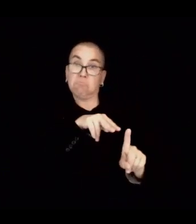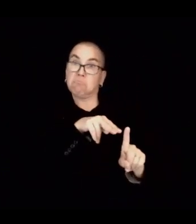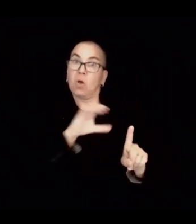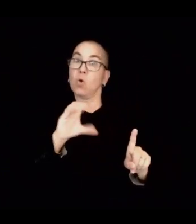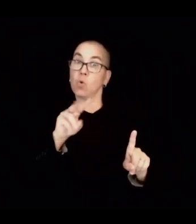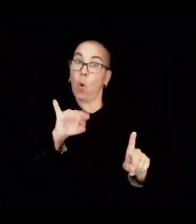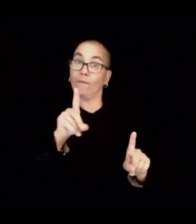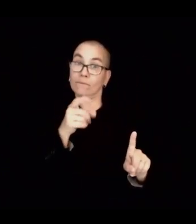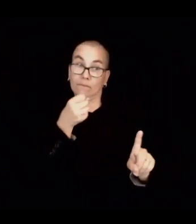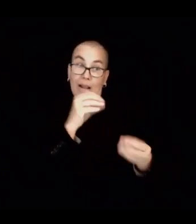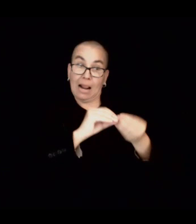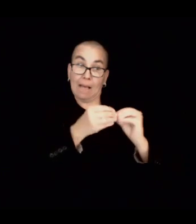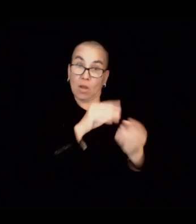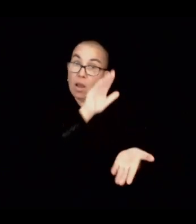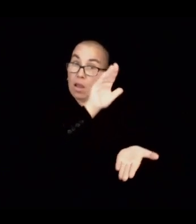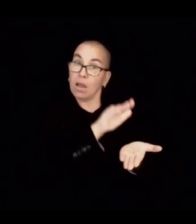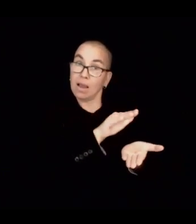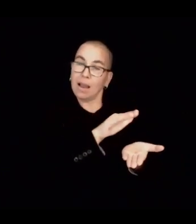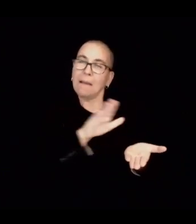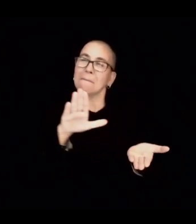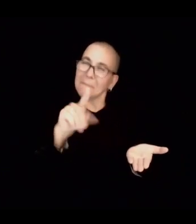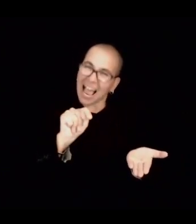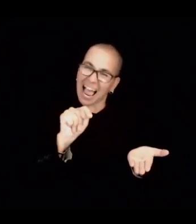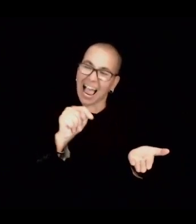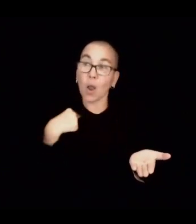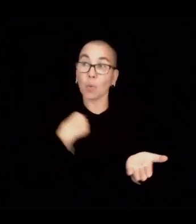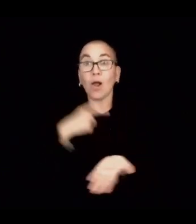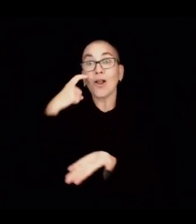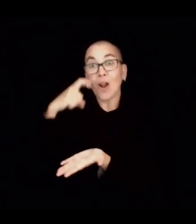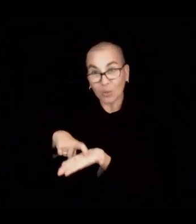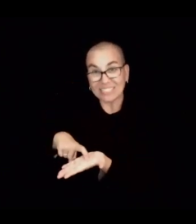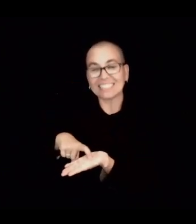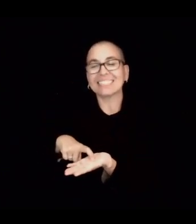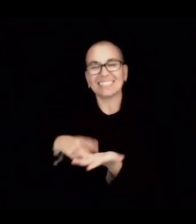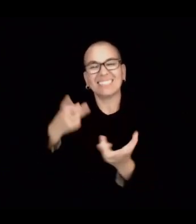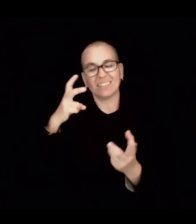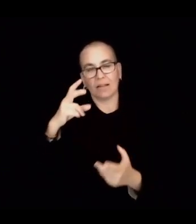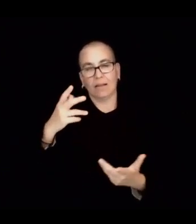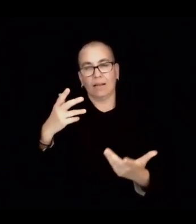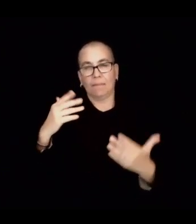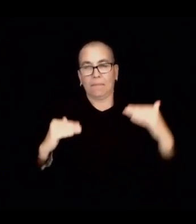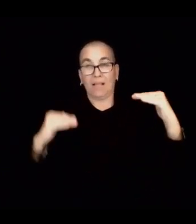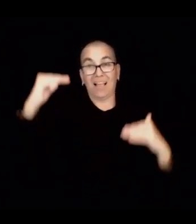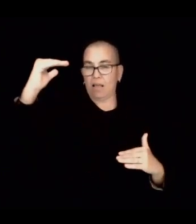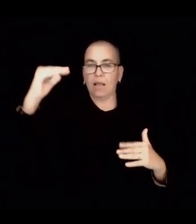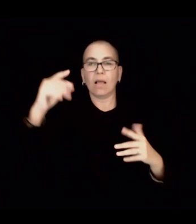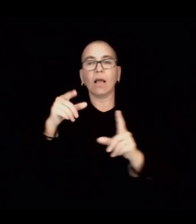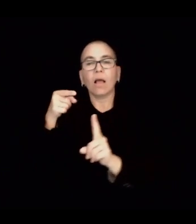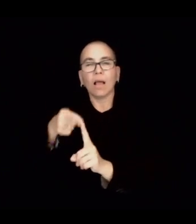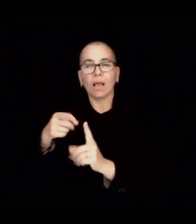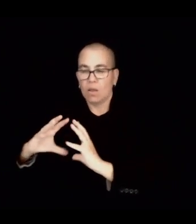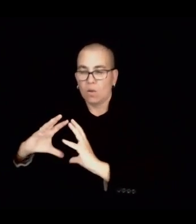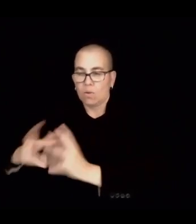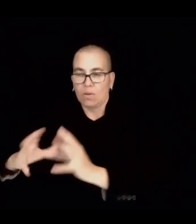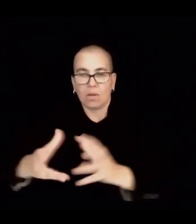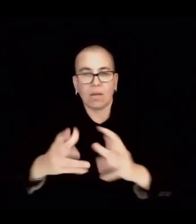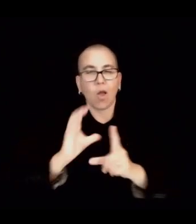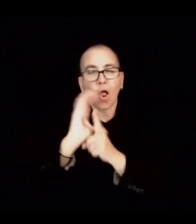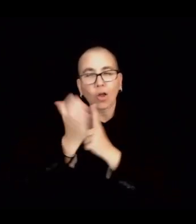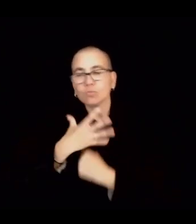us that we still have a number of concerning issues that we need to be following up on, and we need to make sure that